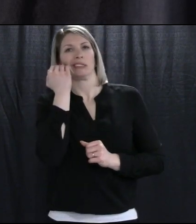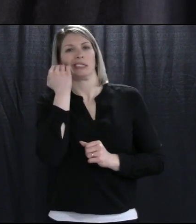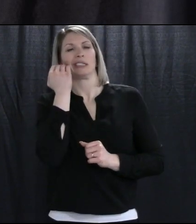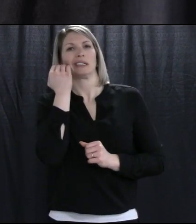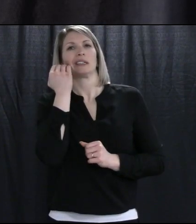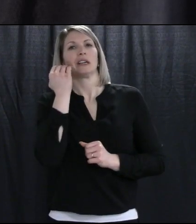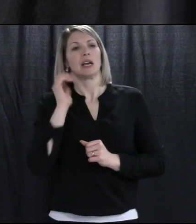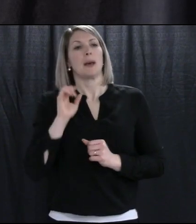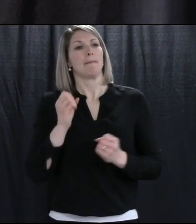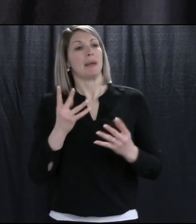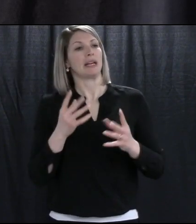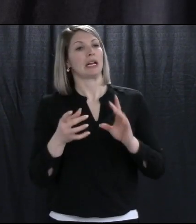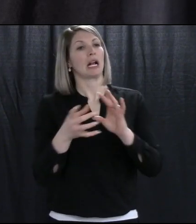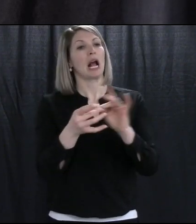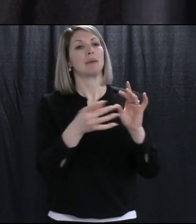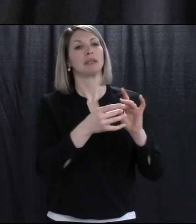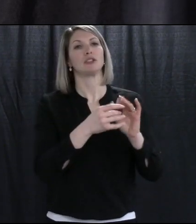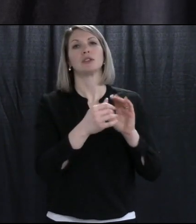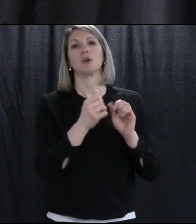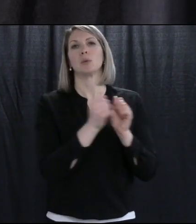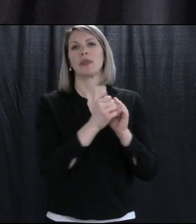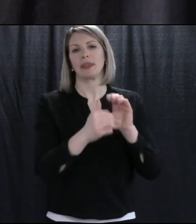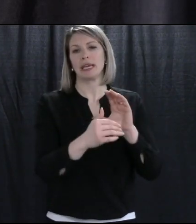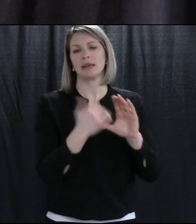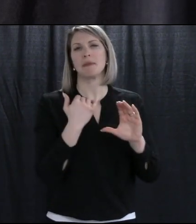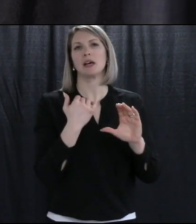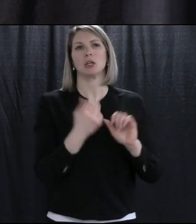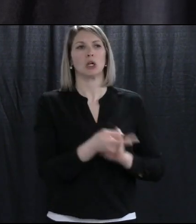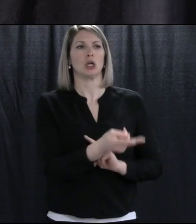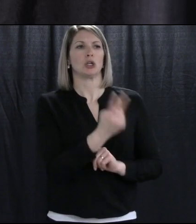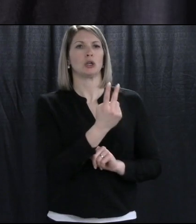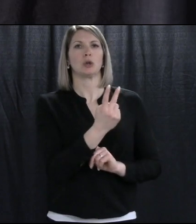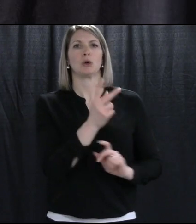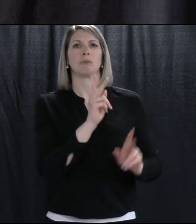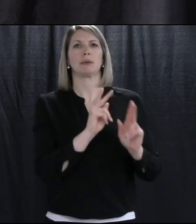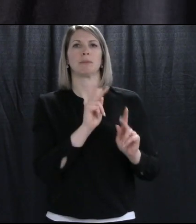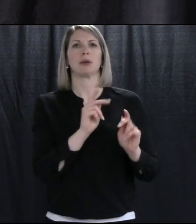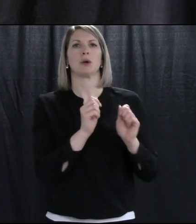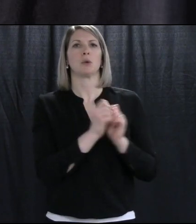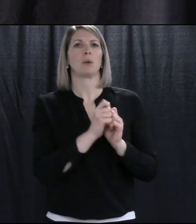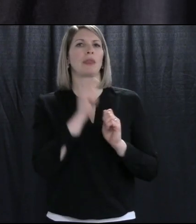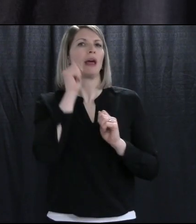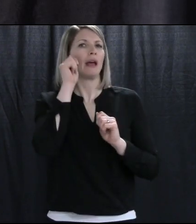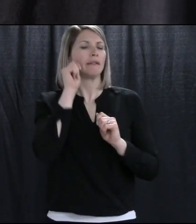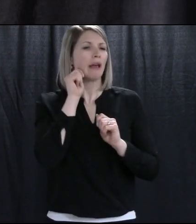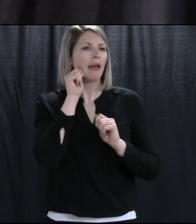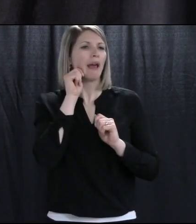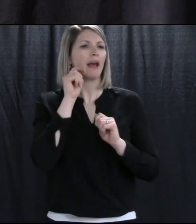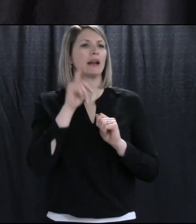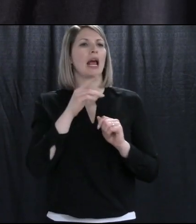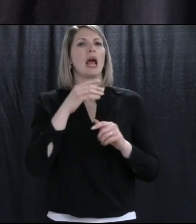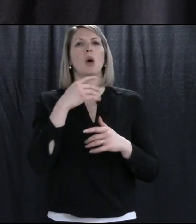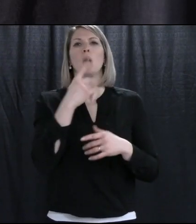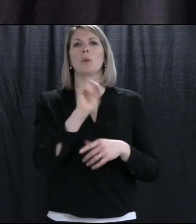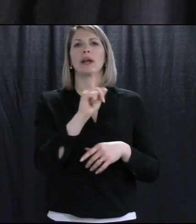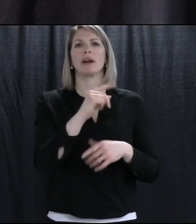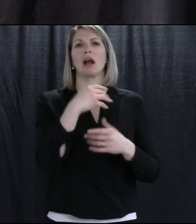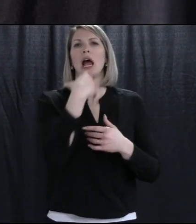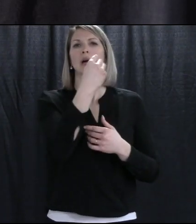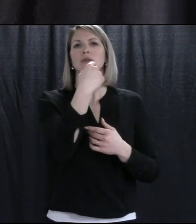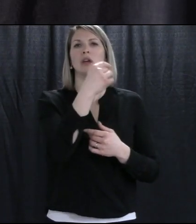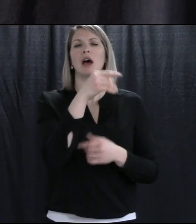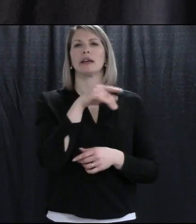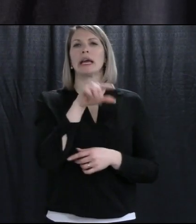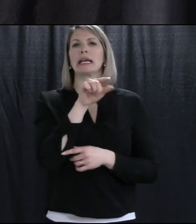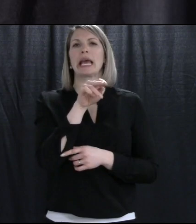commentary we've received through email has been, you know, two people with a suntan were walking down the street in Gander, should they be out and about? And that's not